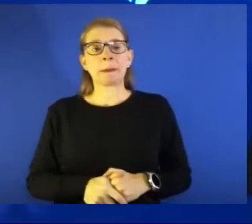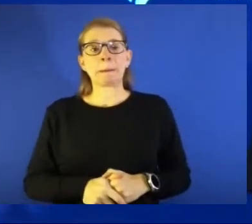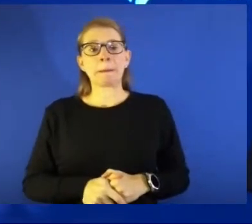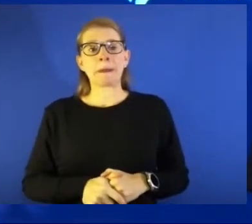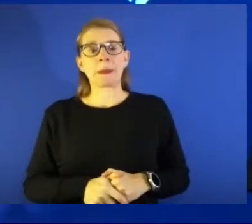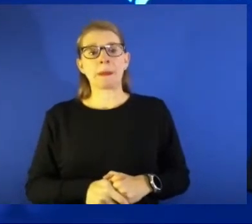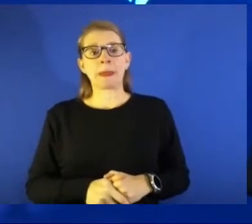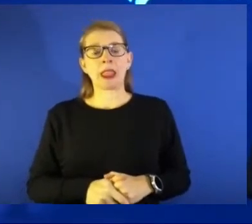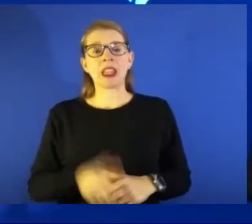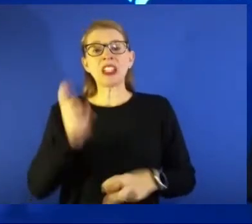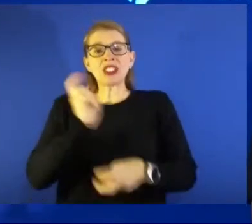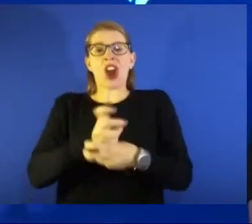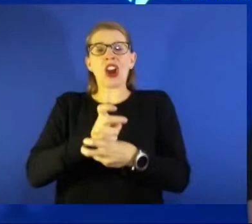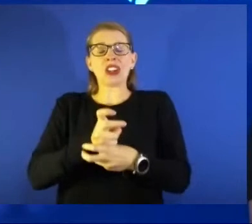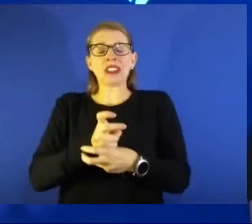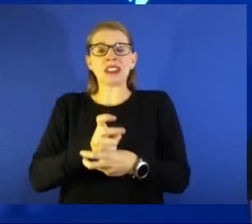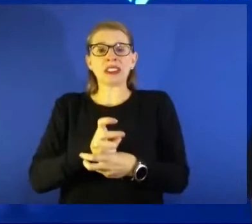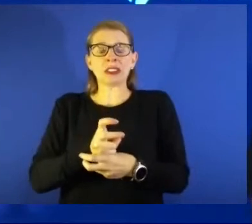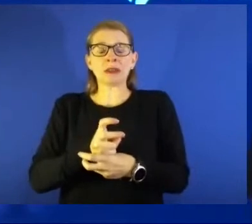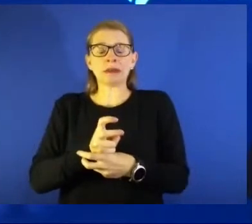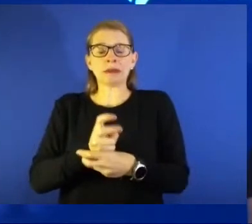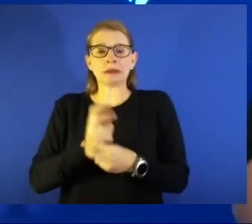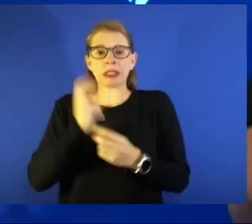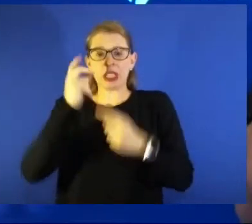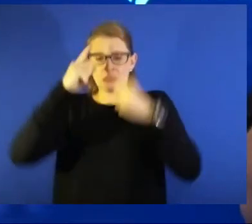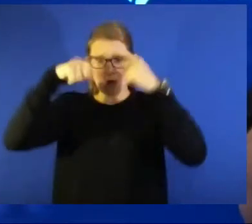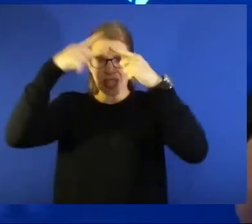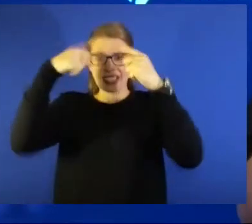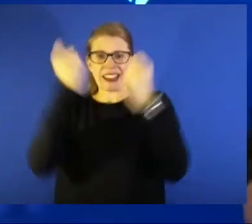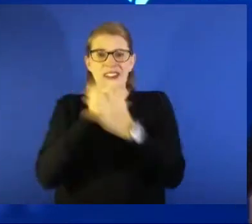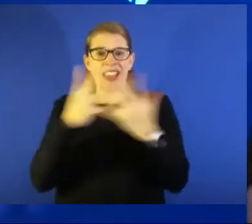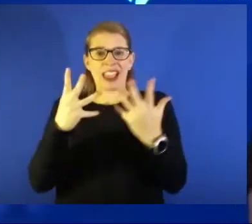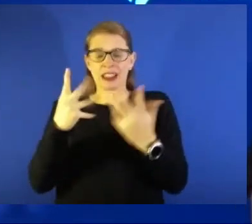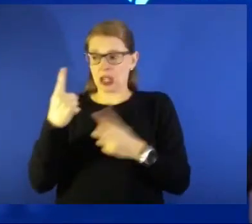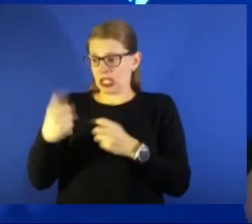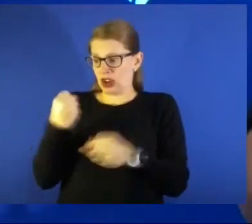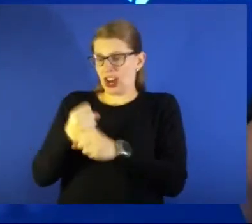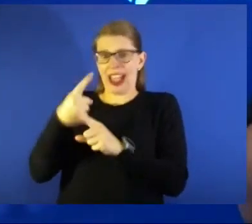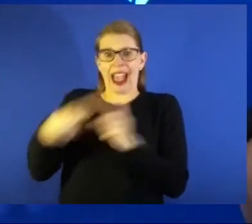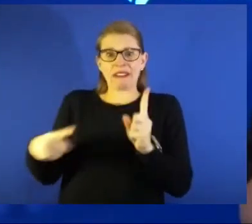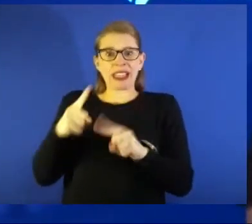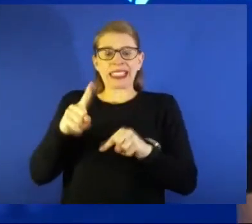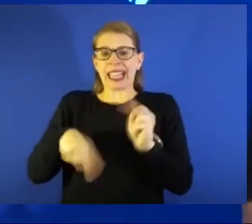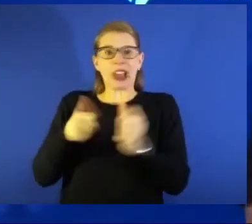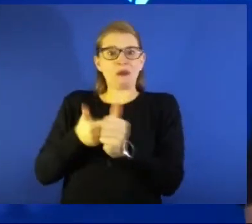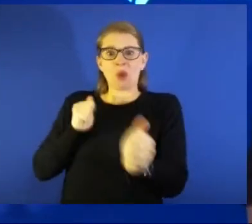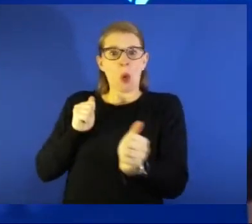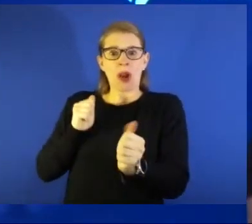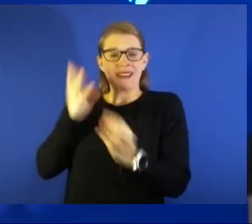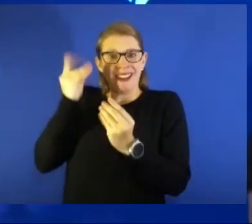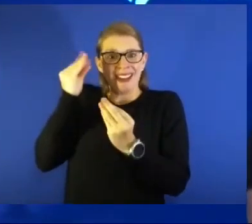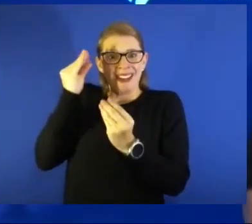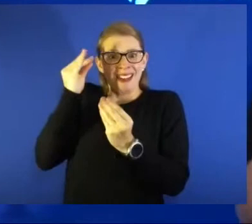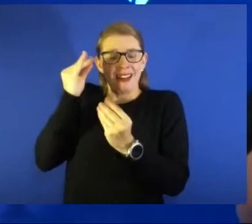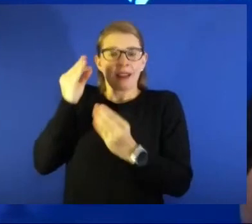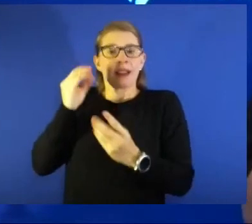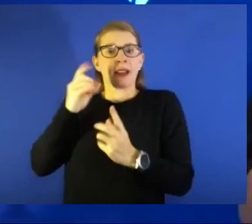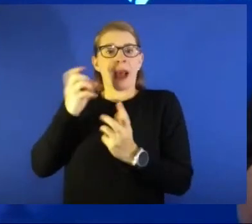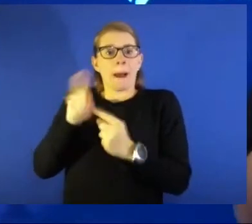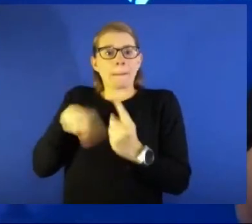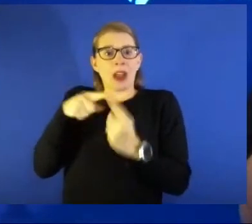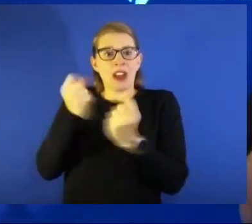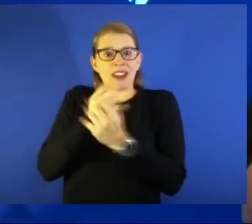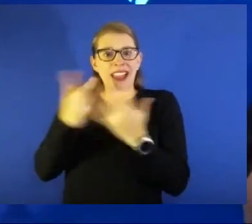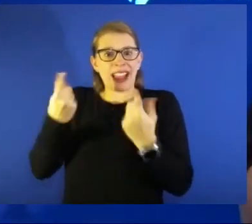think of the whole last year and a half. You just can't get away from it. Kind of how we were talking about earlier. You just, before